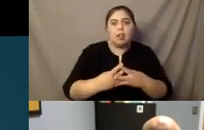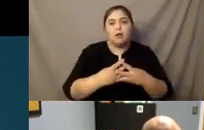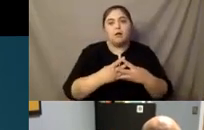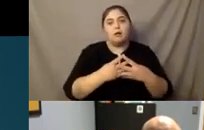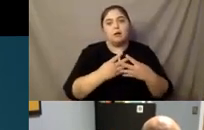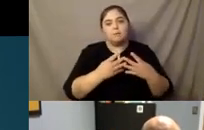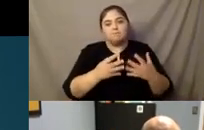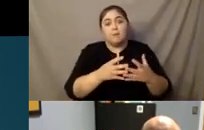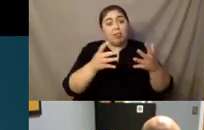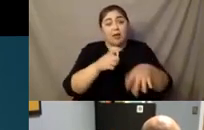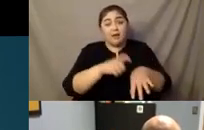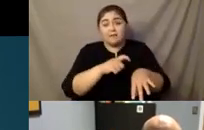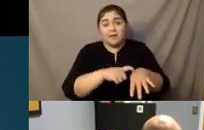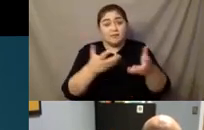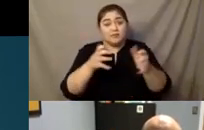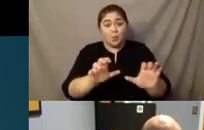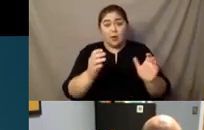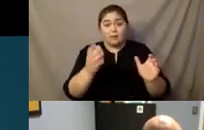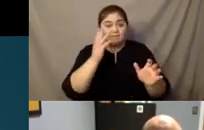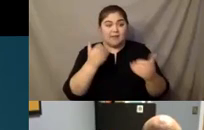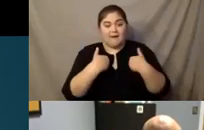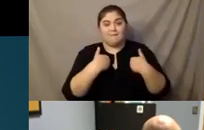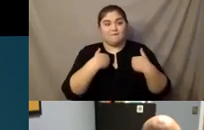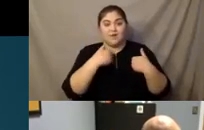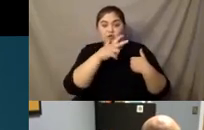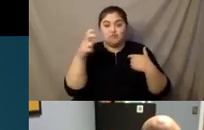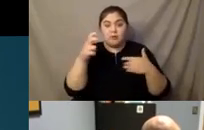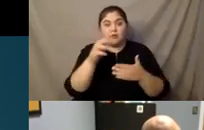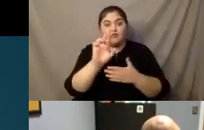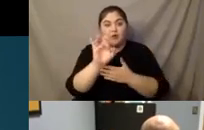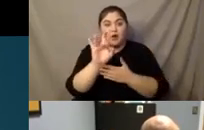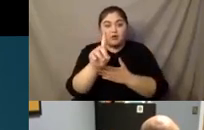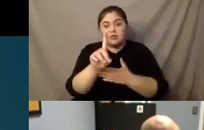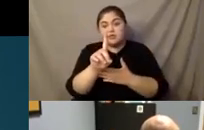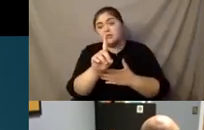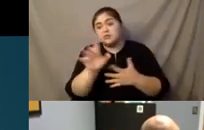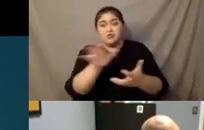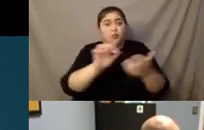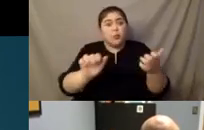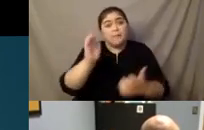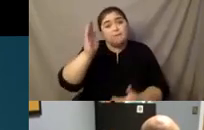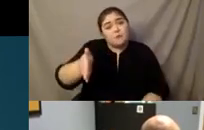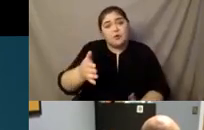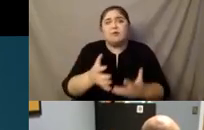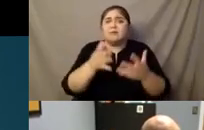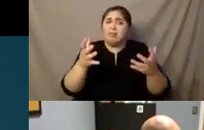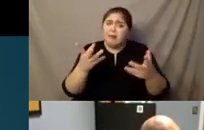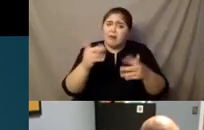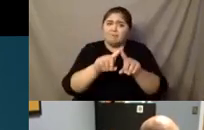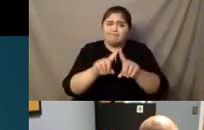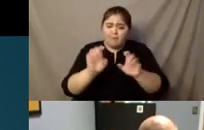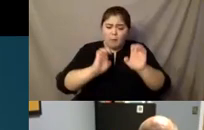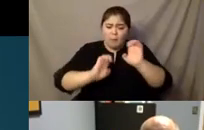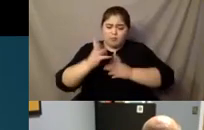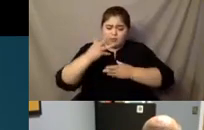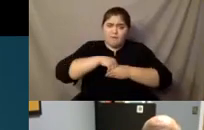or a lot of the time they don't want them to have a criminal record to ruin any chance of a future. So there's a lot of different emotions and